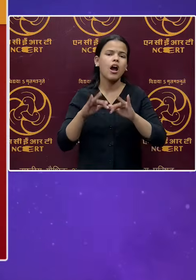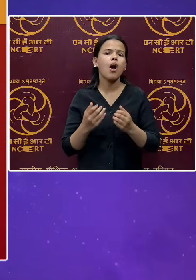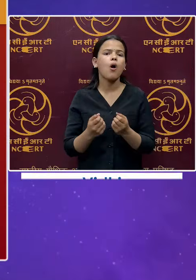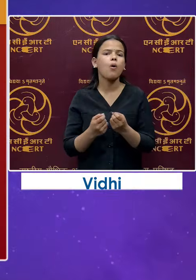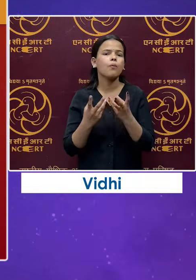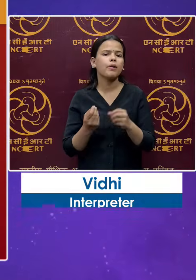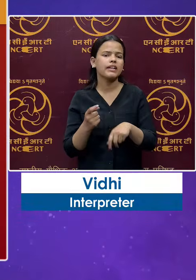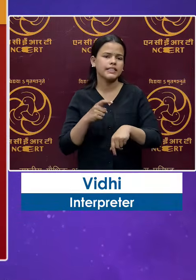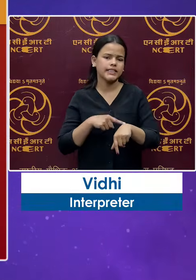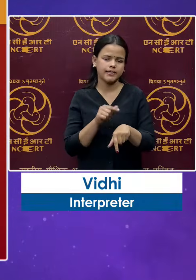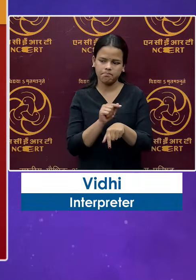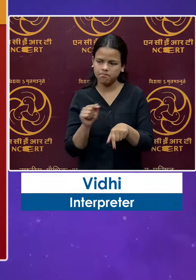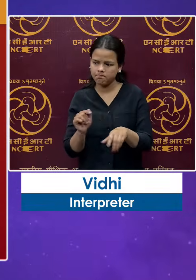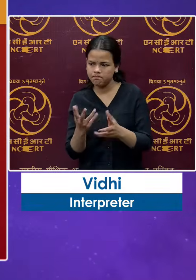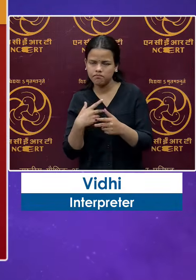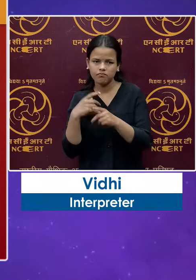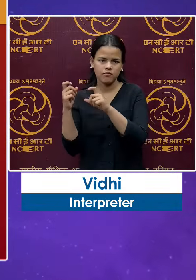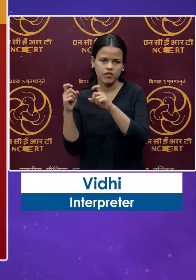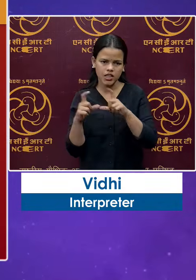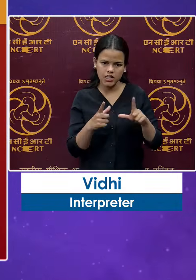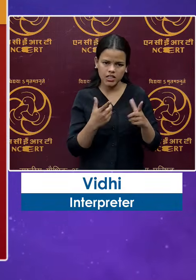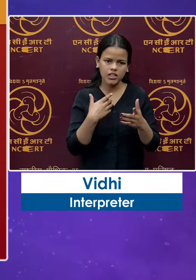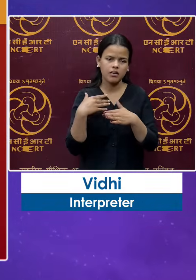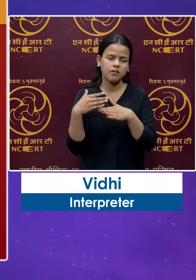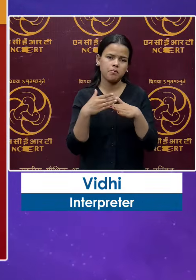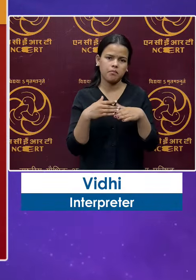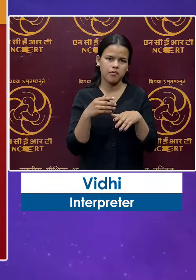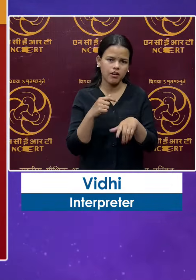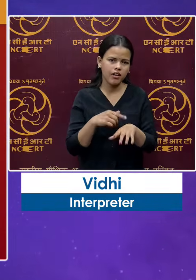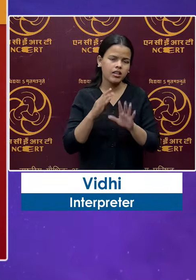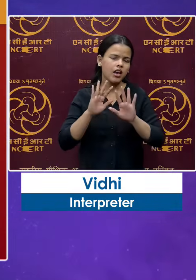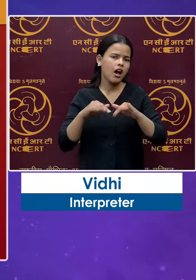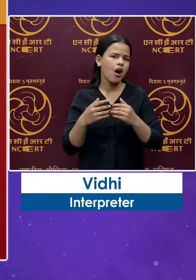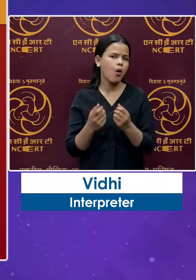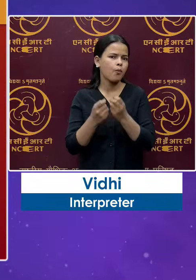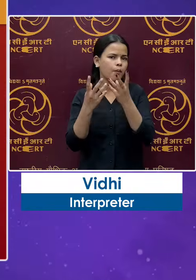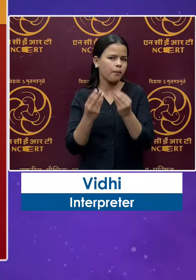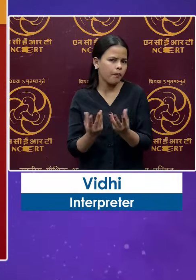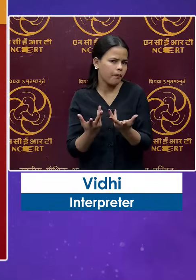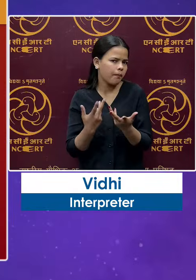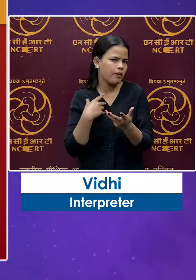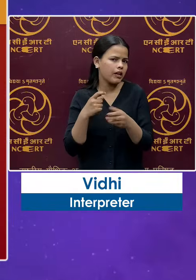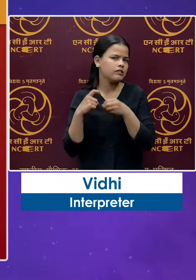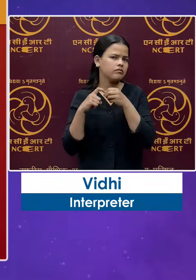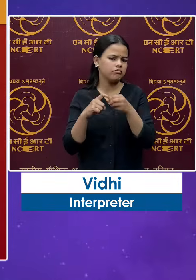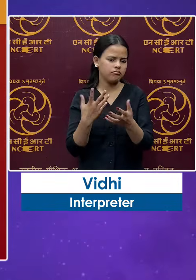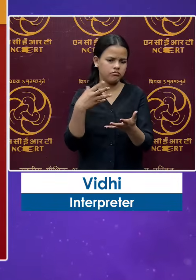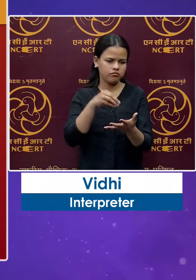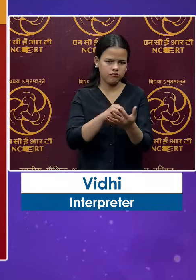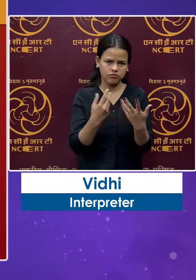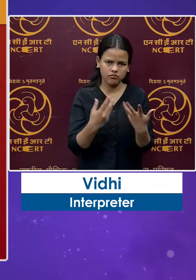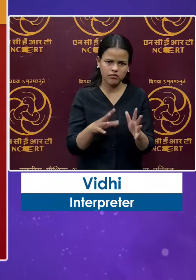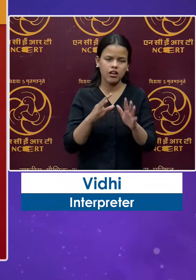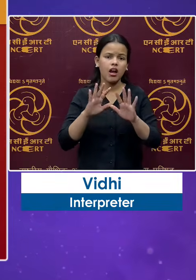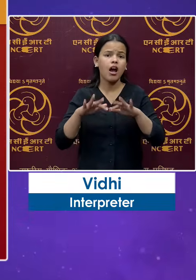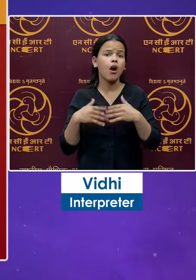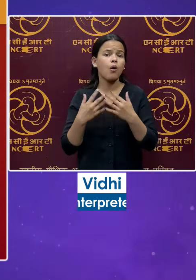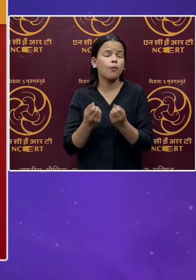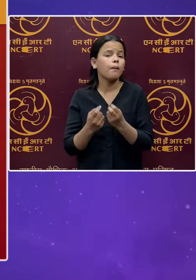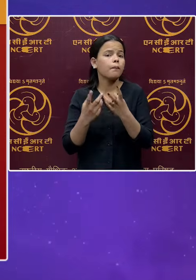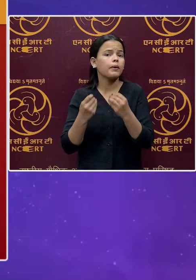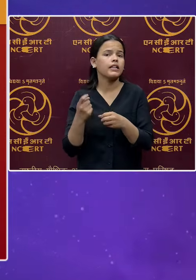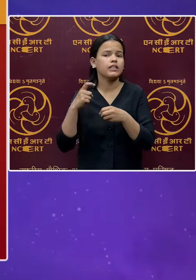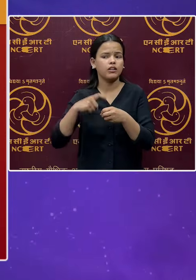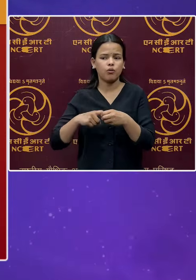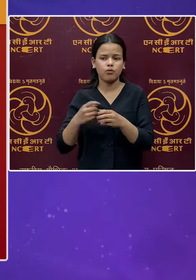in screen, how much score they have got, how many questions they have attempted, how many questions they have left, which learning module they were not